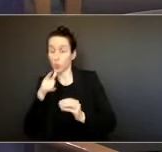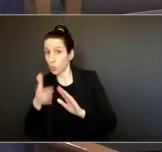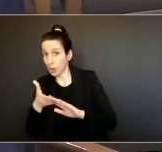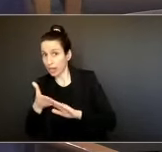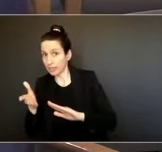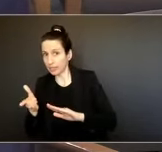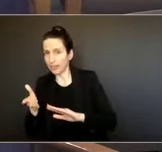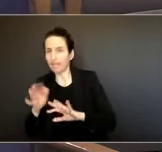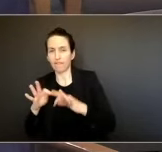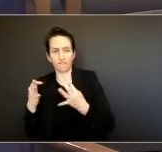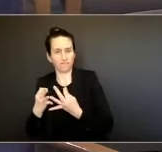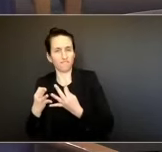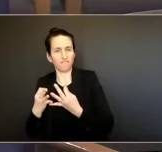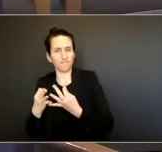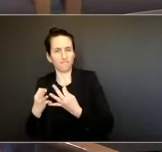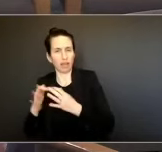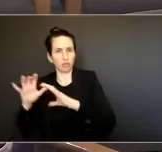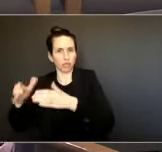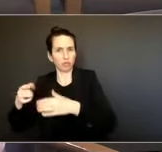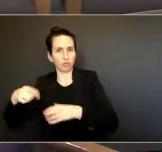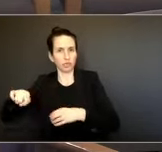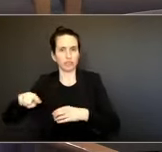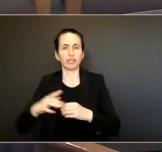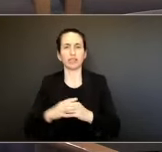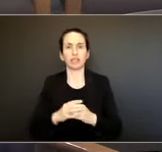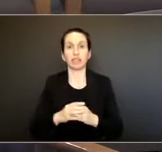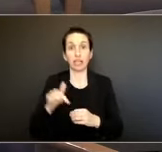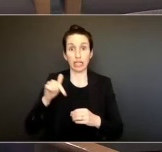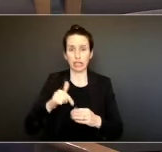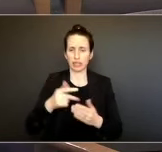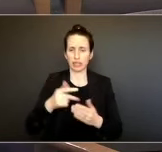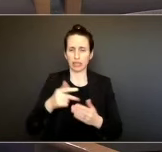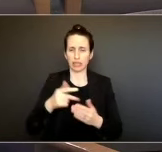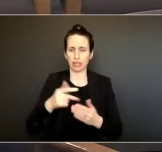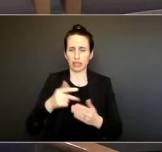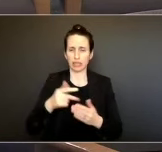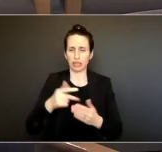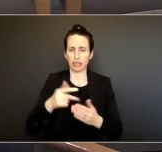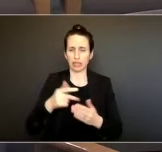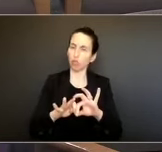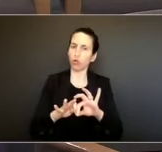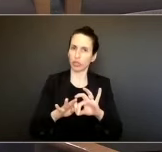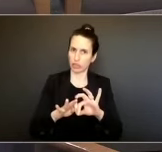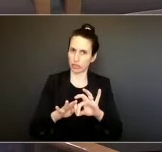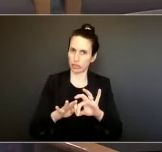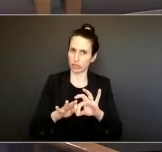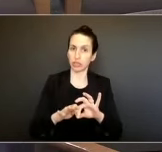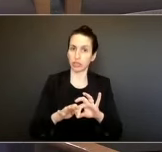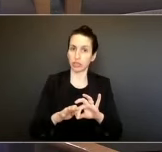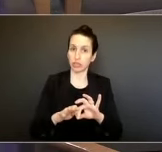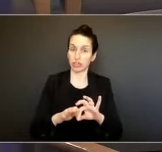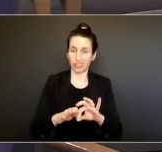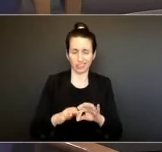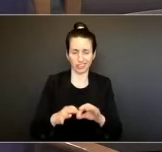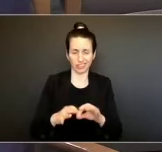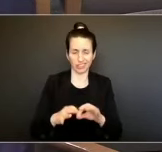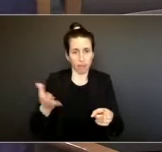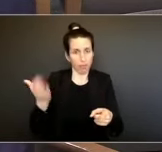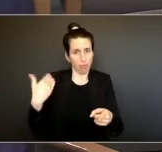has merit. This project has veracity. We've done this before in Oregon. Simply what this is organized